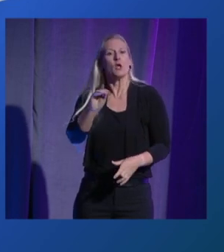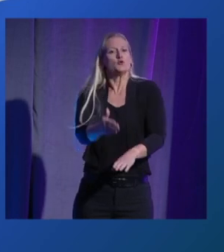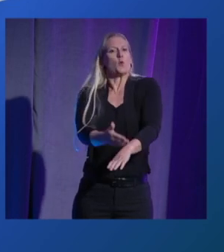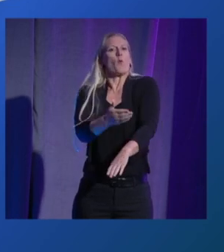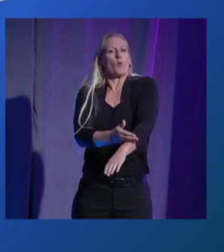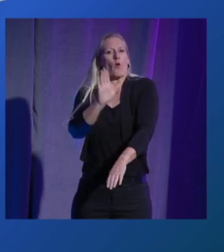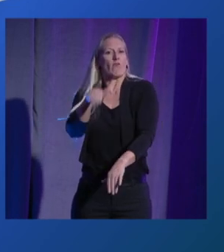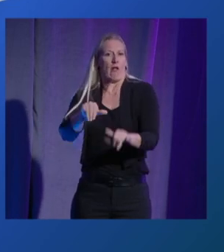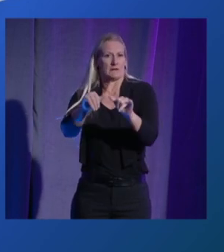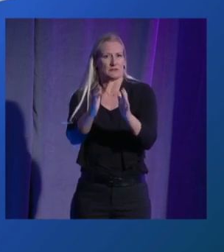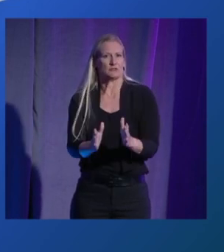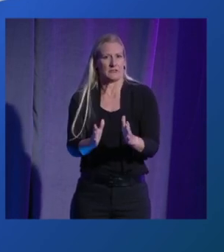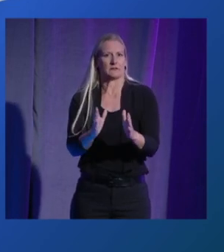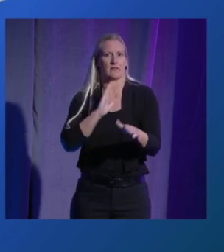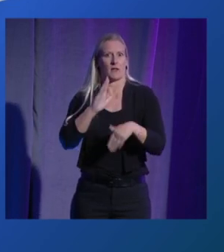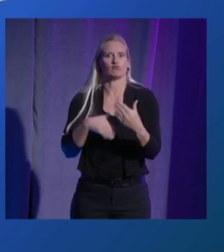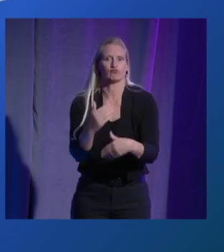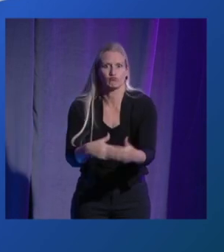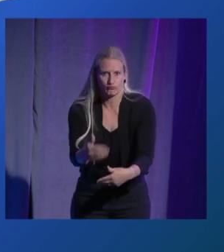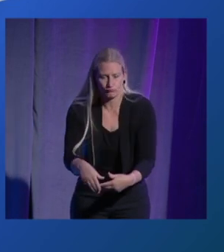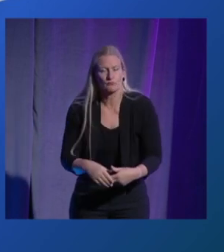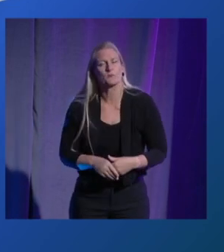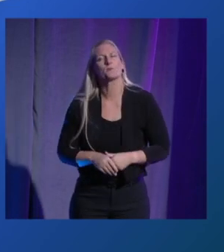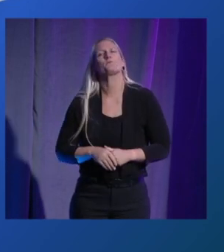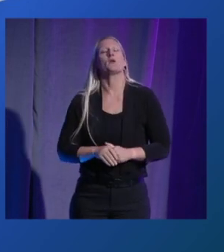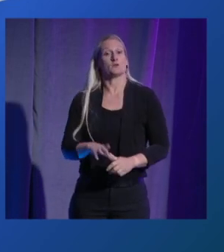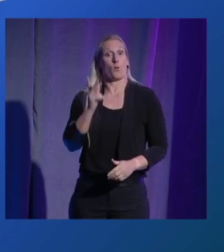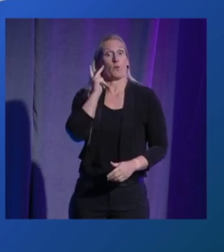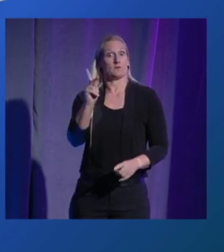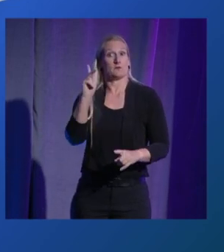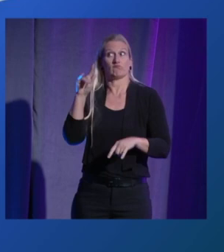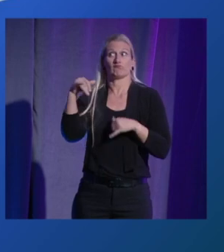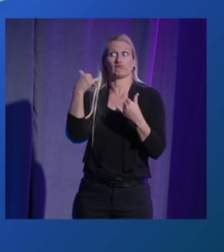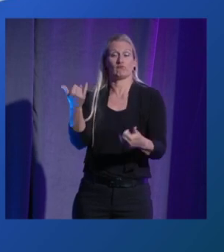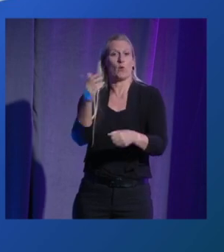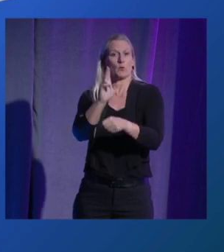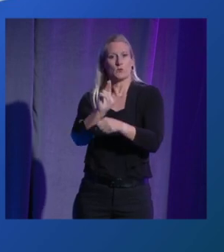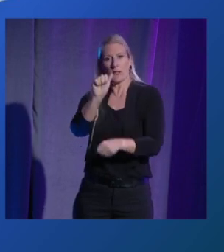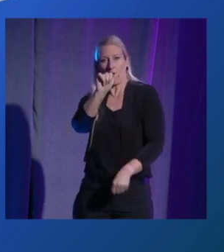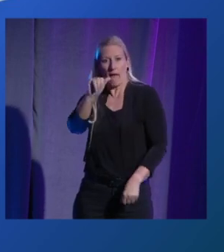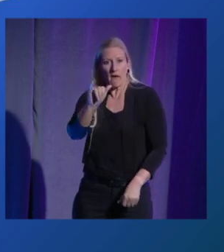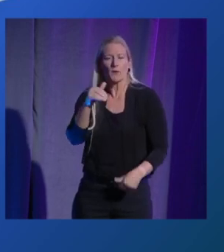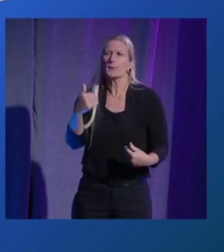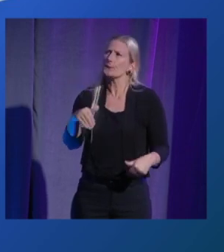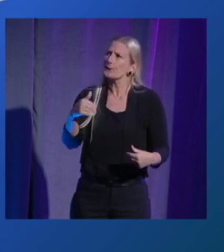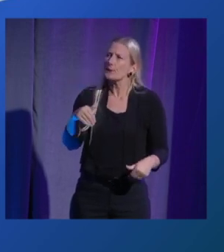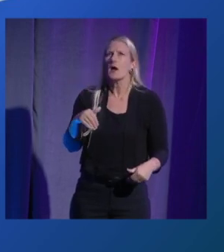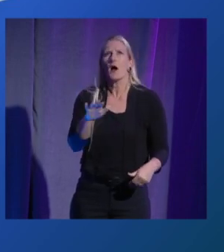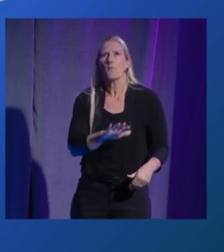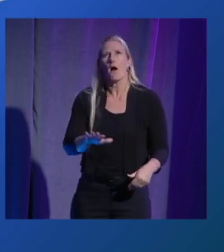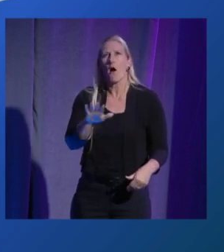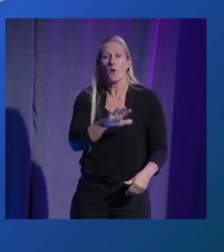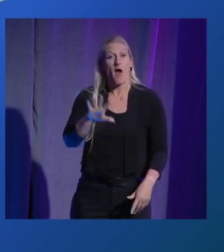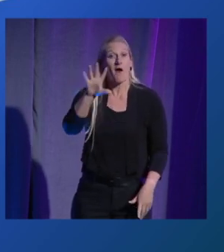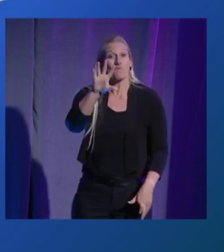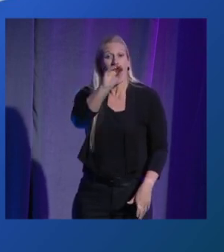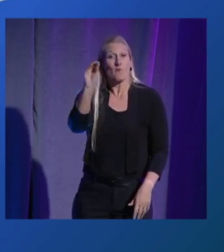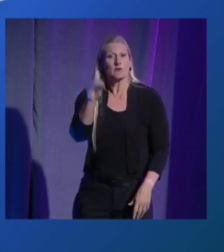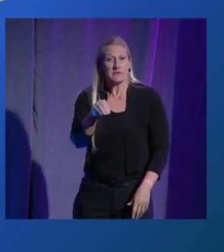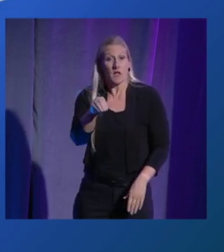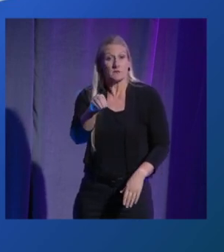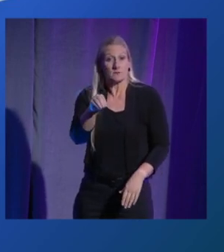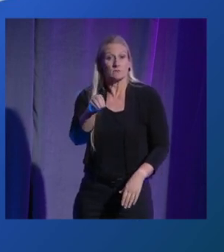of that engineering and what we have seen over our time in using AI is roughly a 5% performance